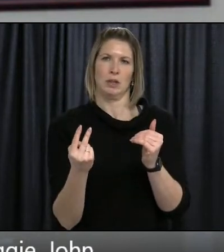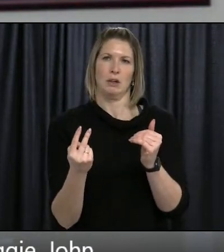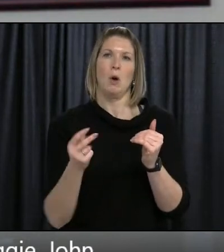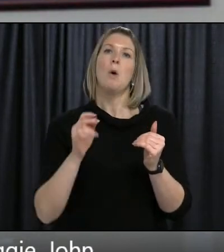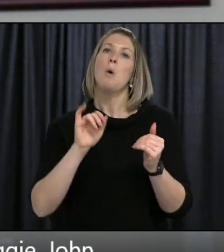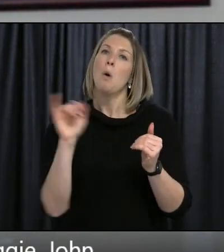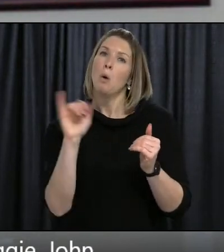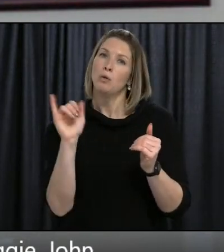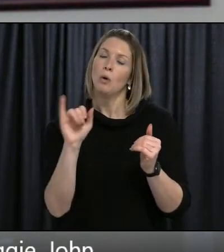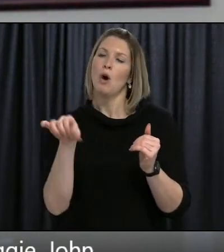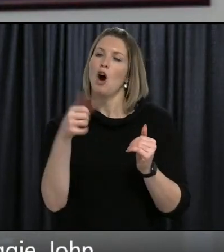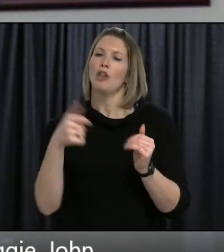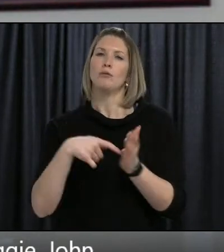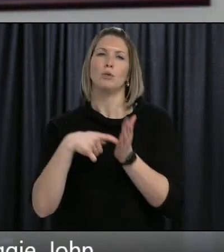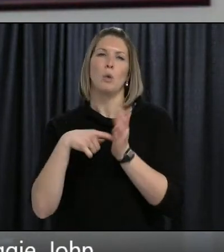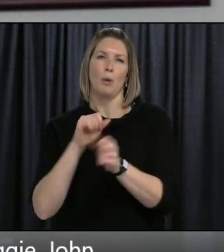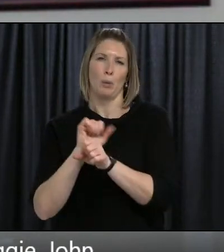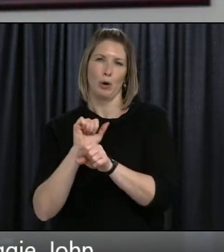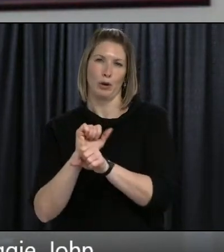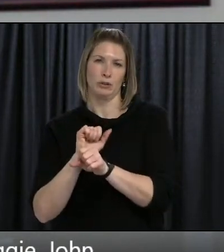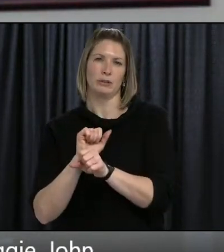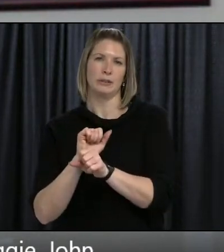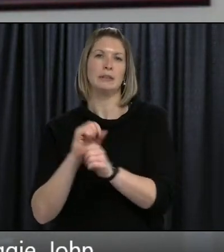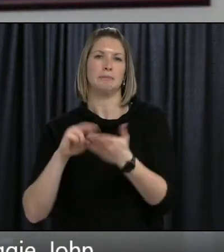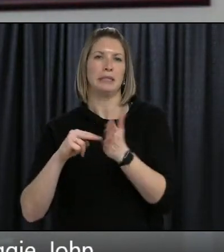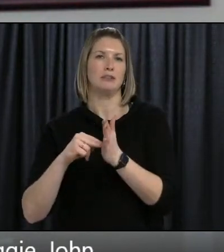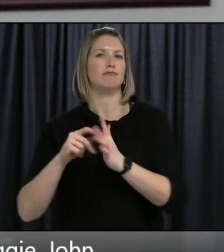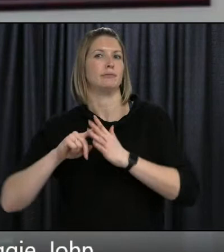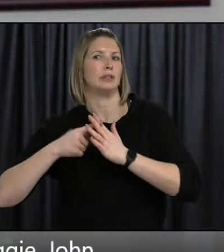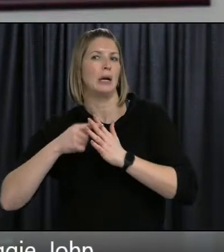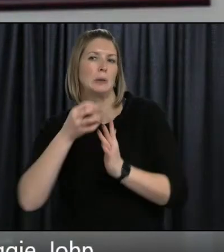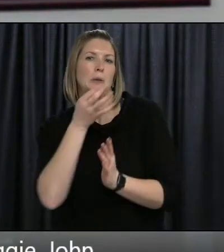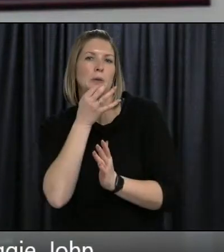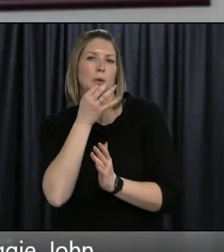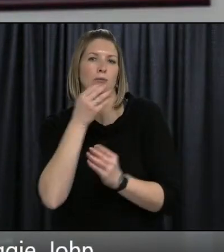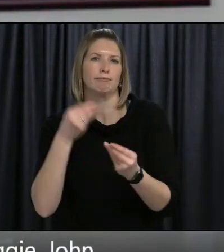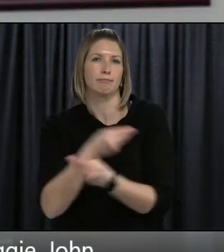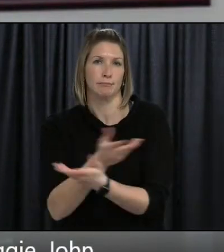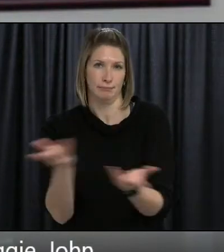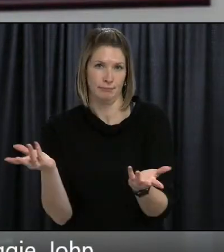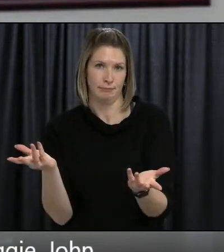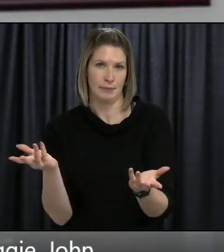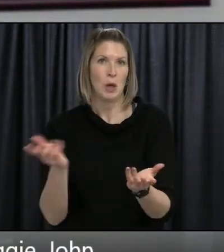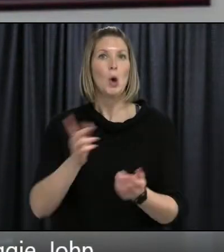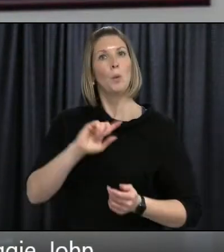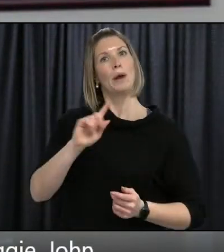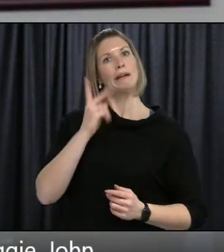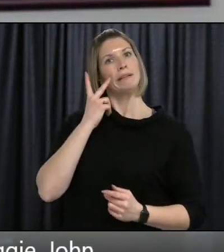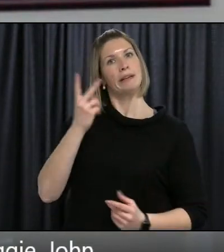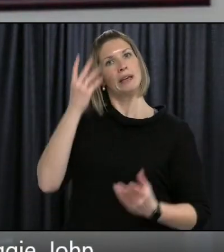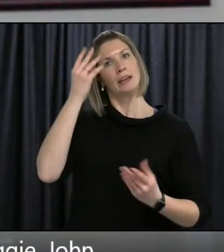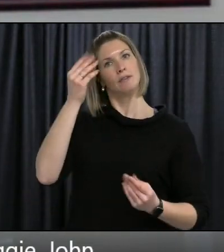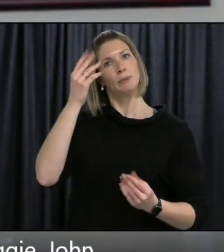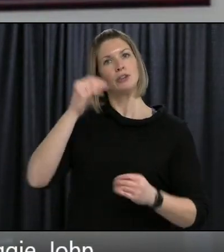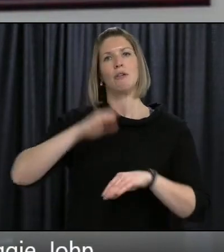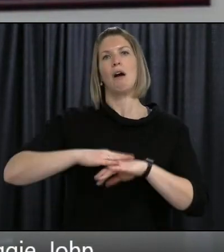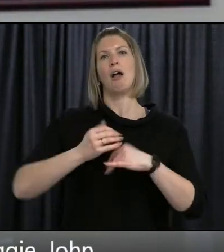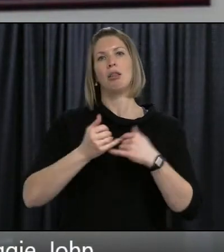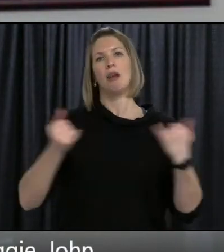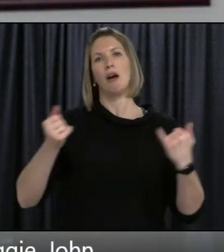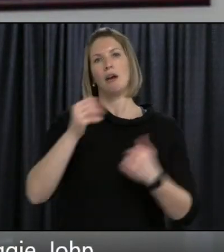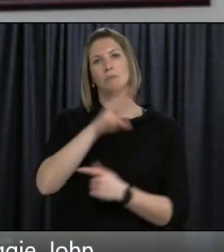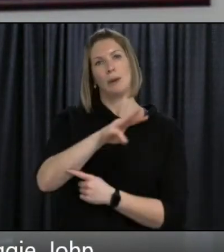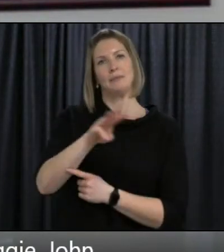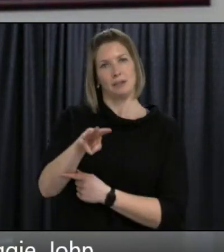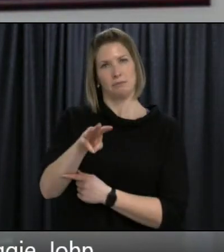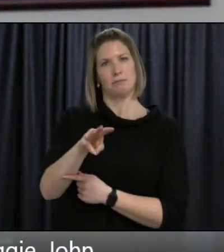designation. As I say, the website will be updated on a regular basis, and as time goes by, we